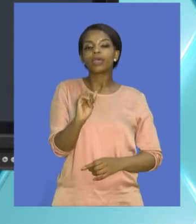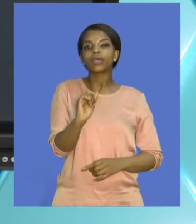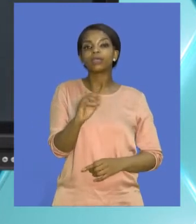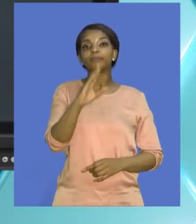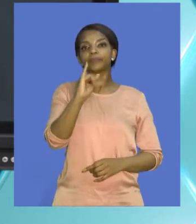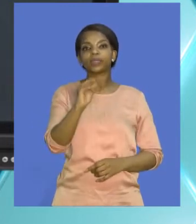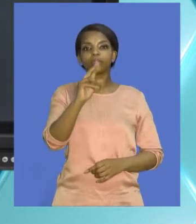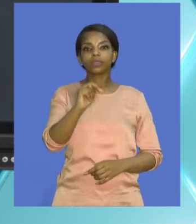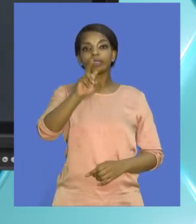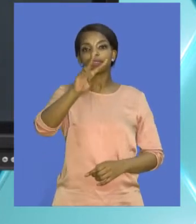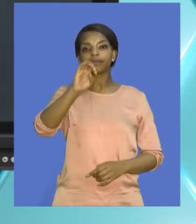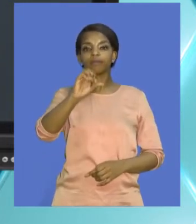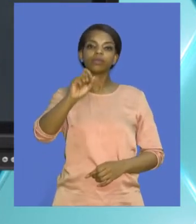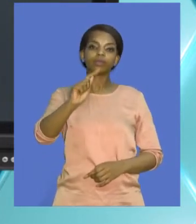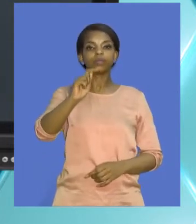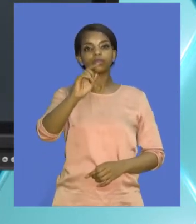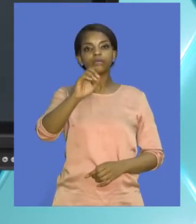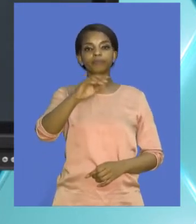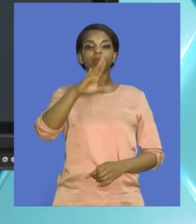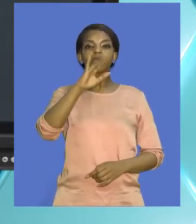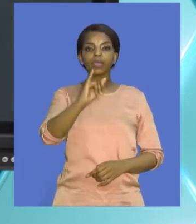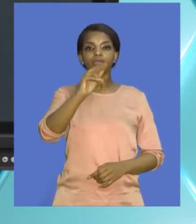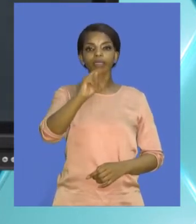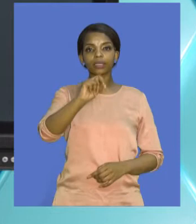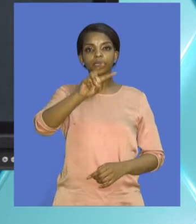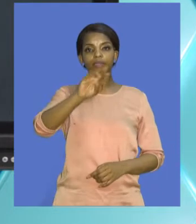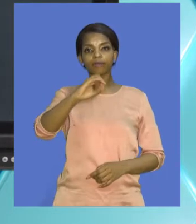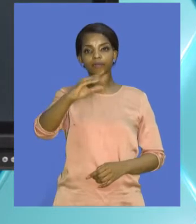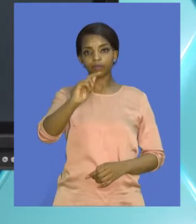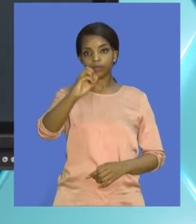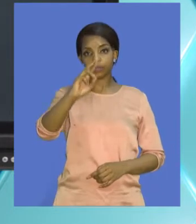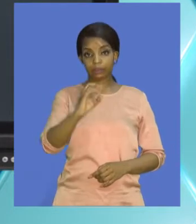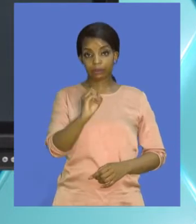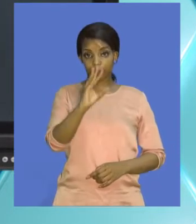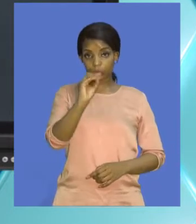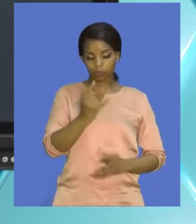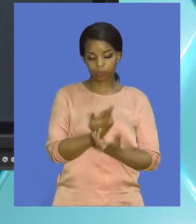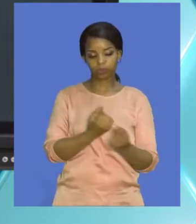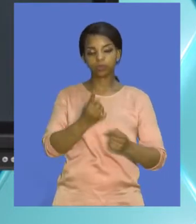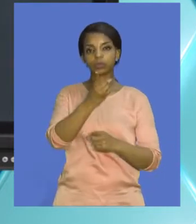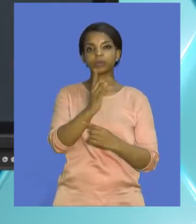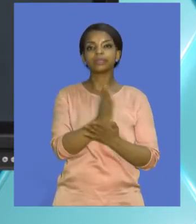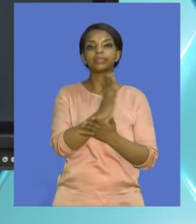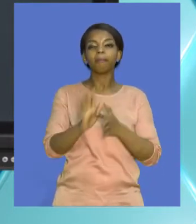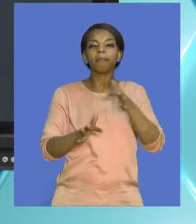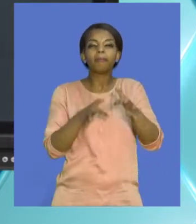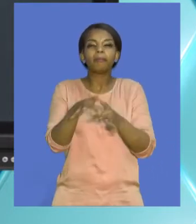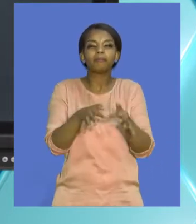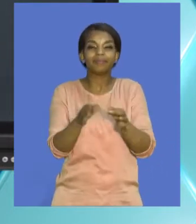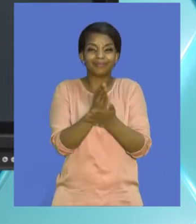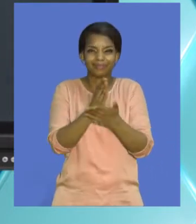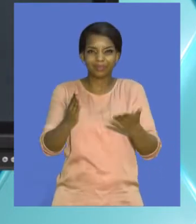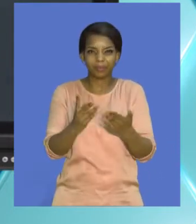direction. So we'll carry out some demonstrations to actually discover some of the very important aspects